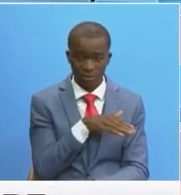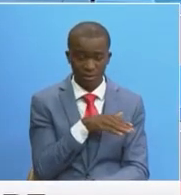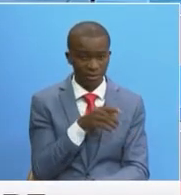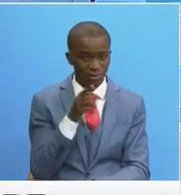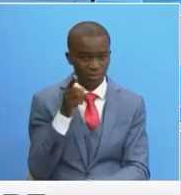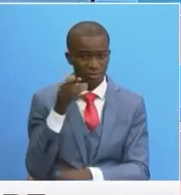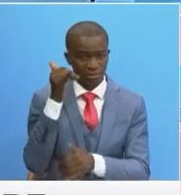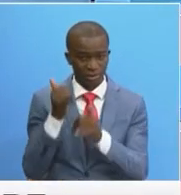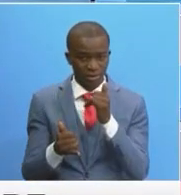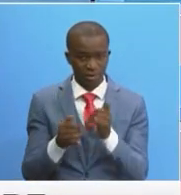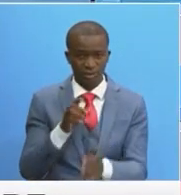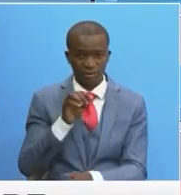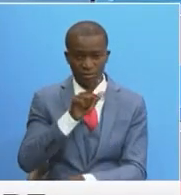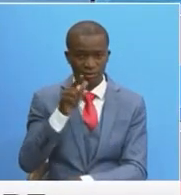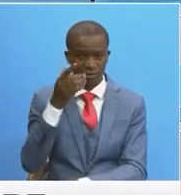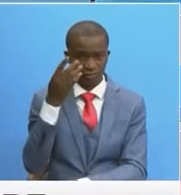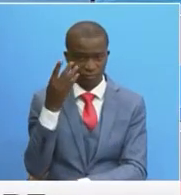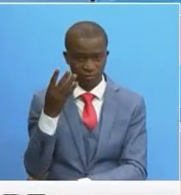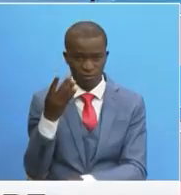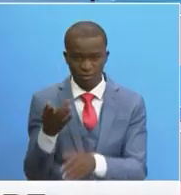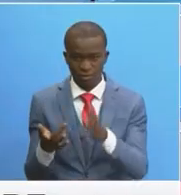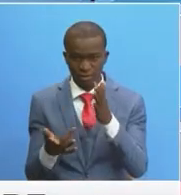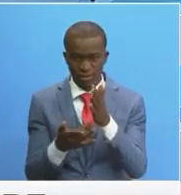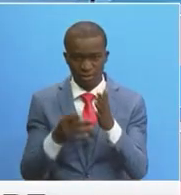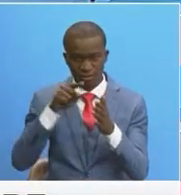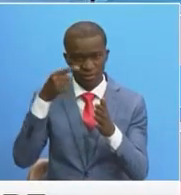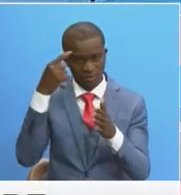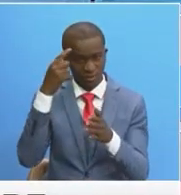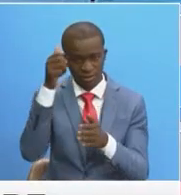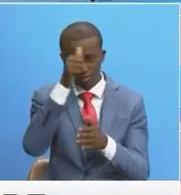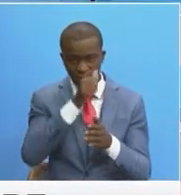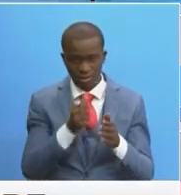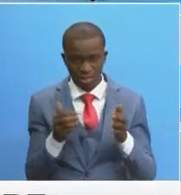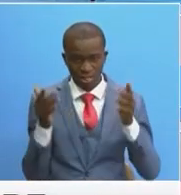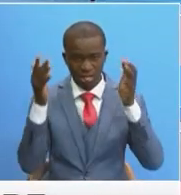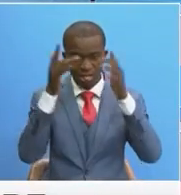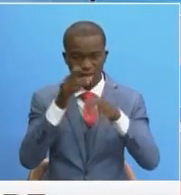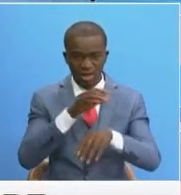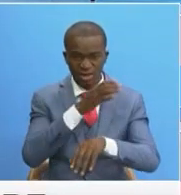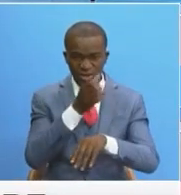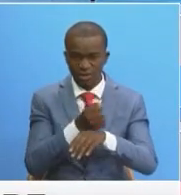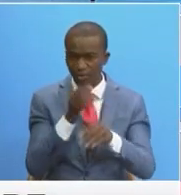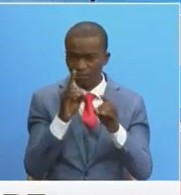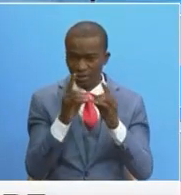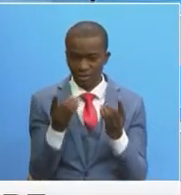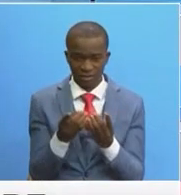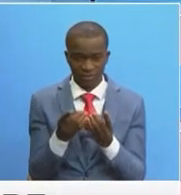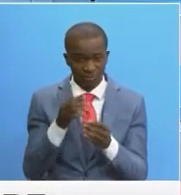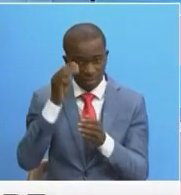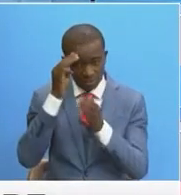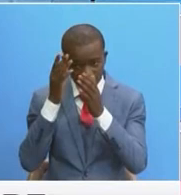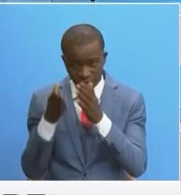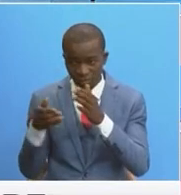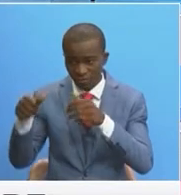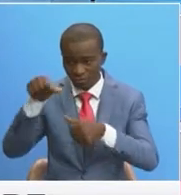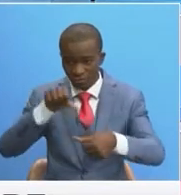ended 2024 Digital Government Africa Summit in Chongwe District, Mr. Mutati said Burundi will now